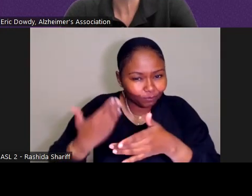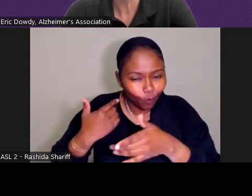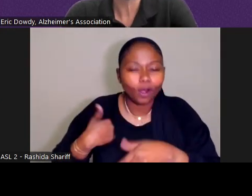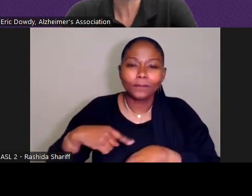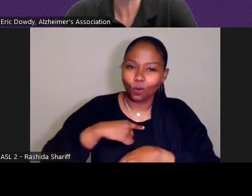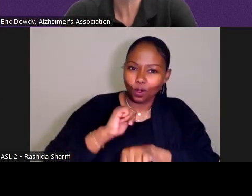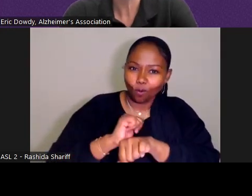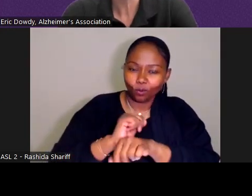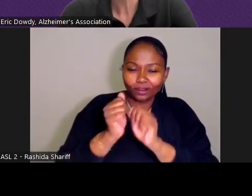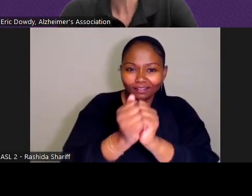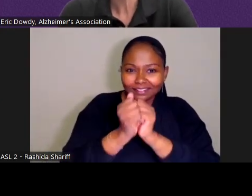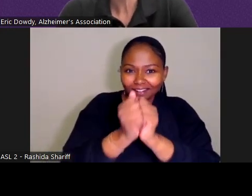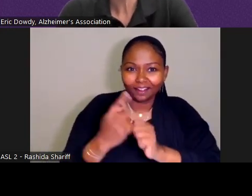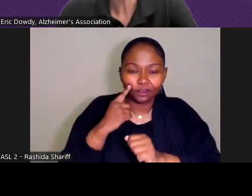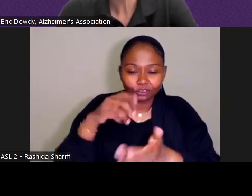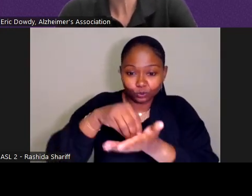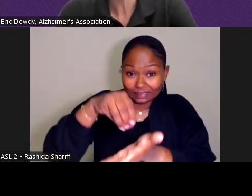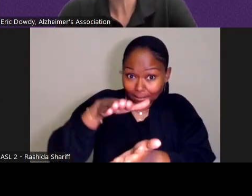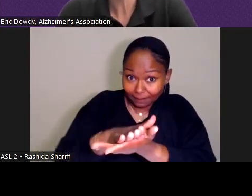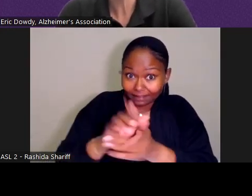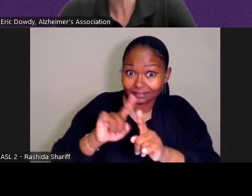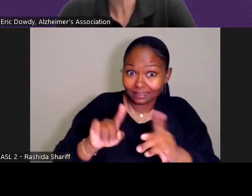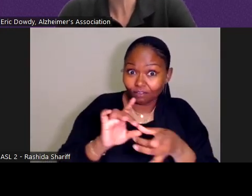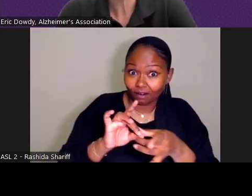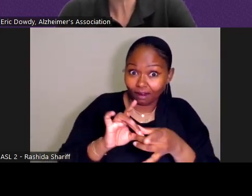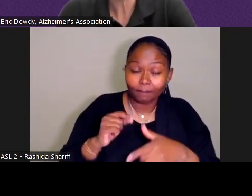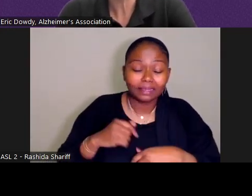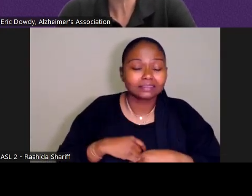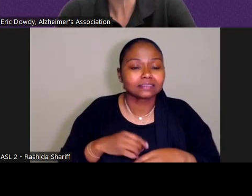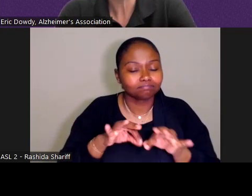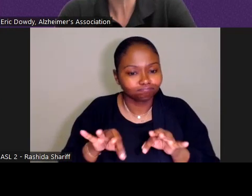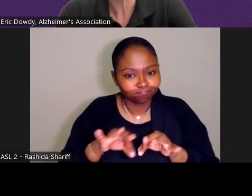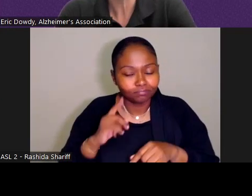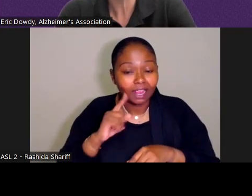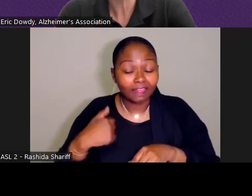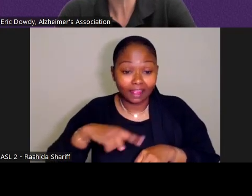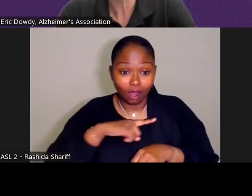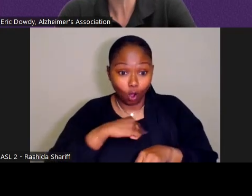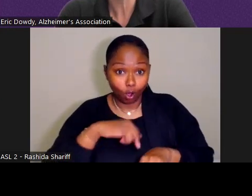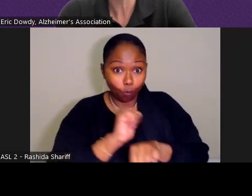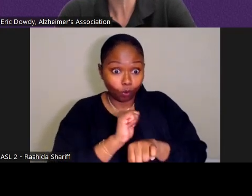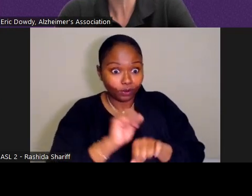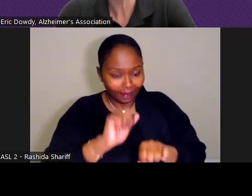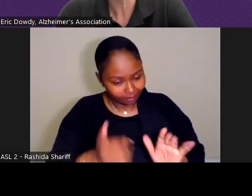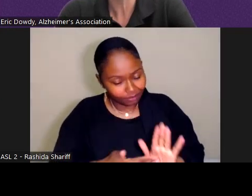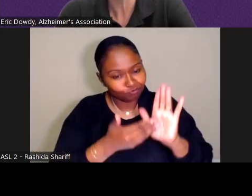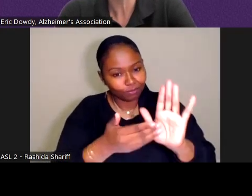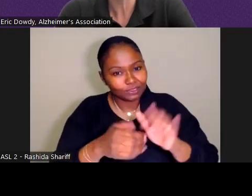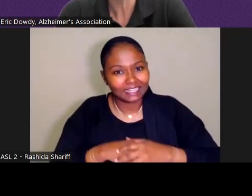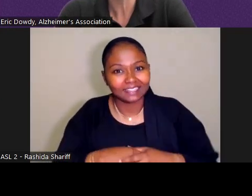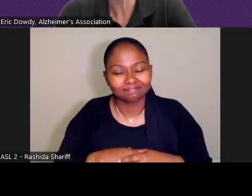to submit comments so that California and the work of this council can be represented, as well